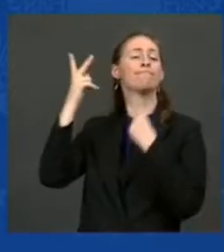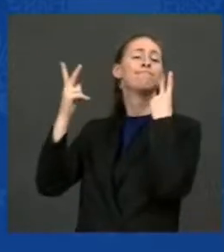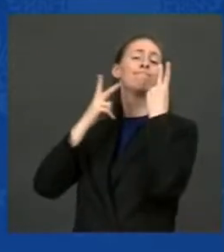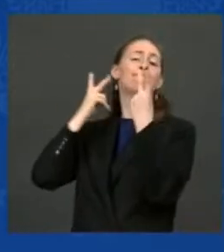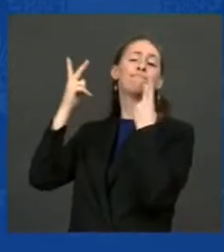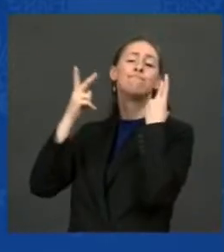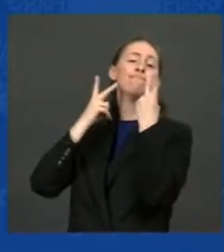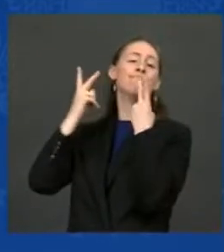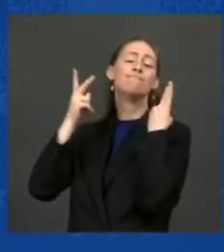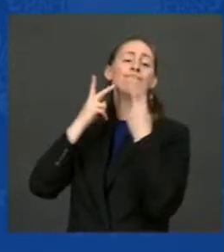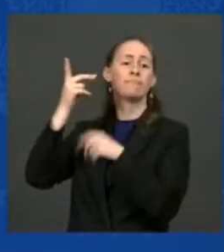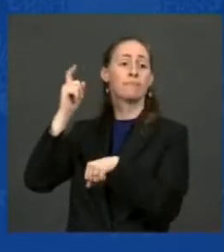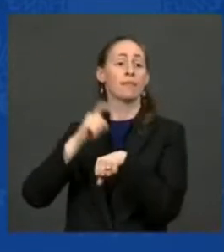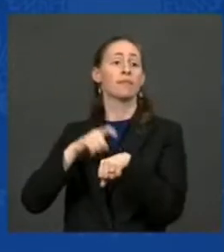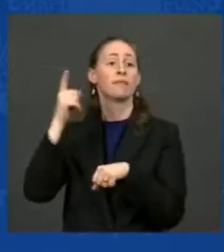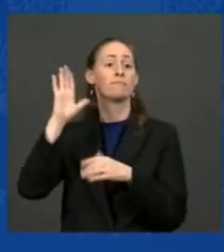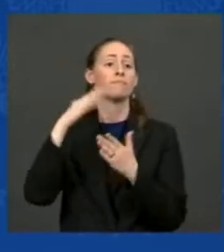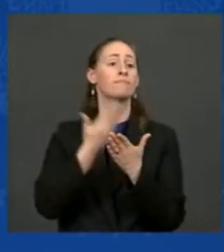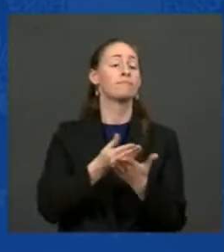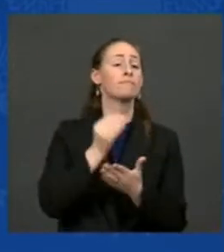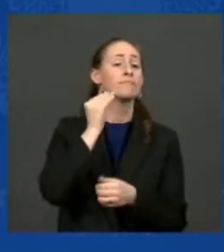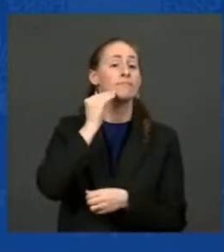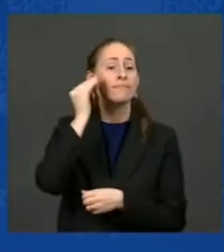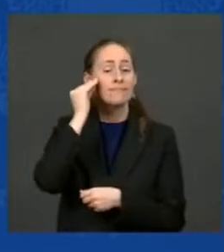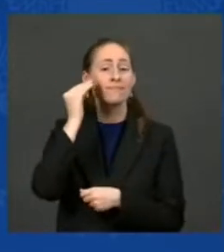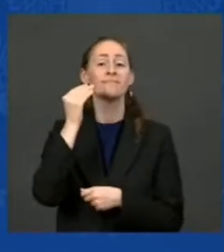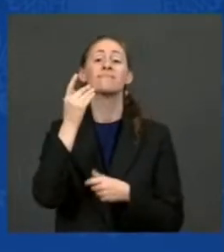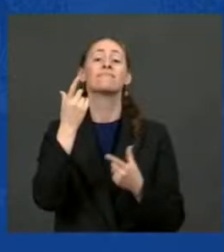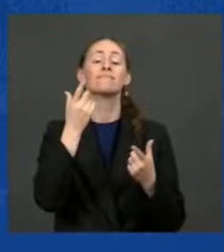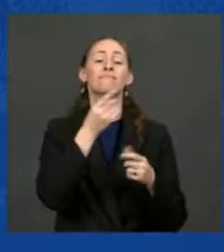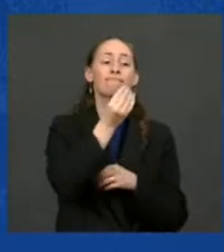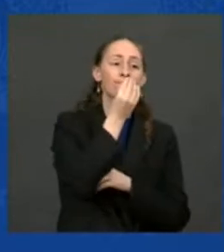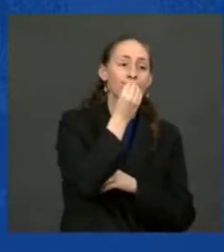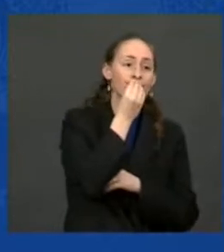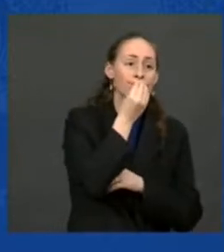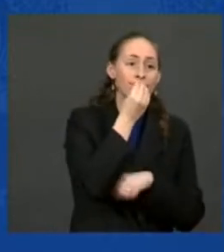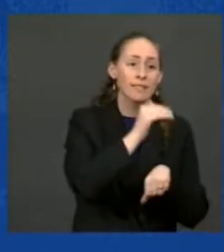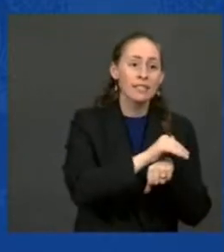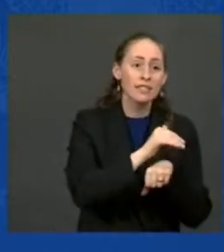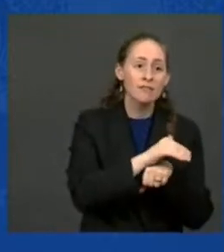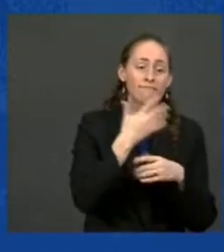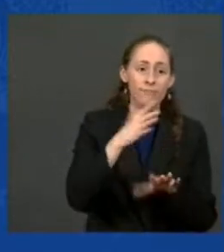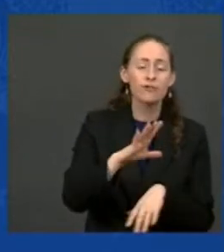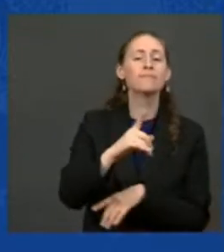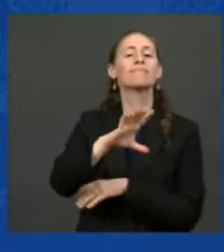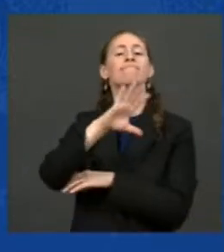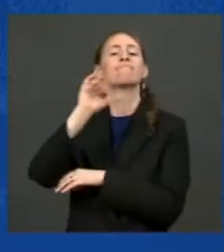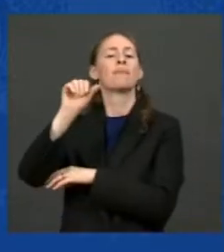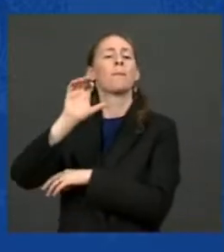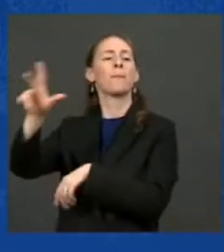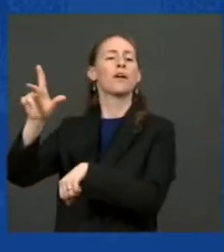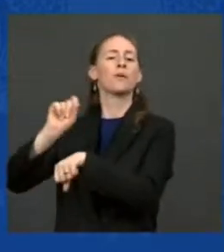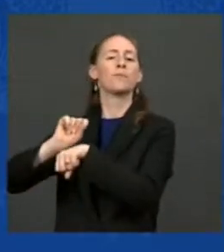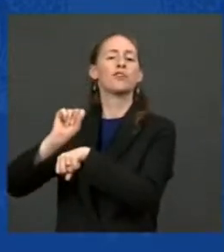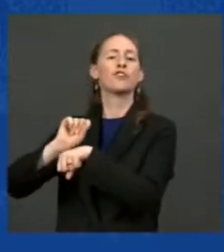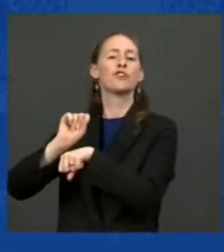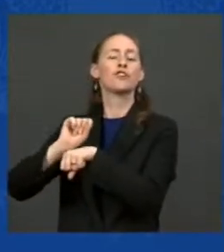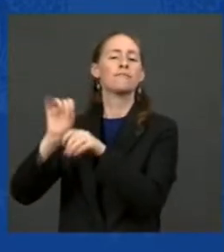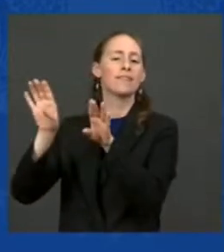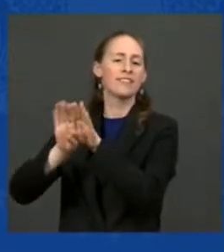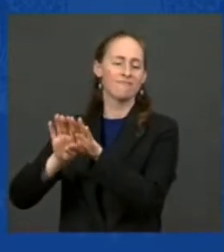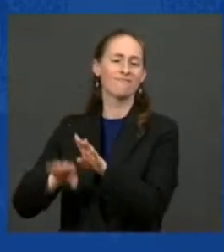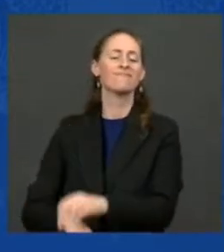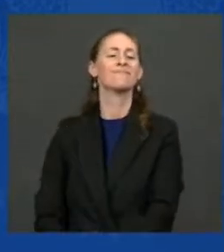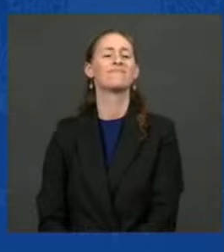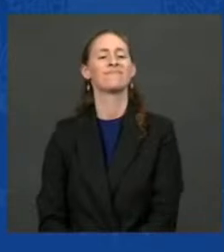we went back to close the business he managed. And the dinner table was a place we sat down to